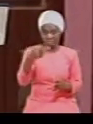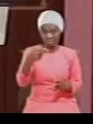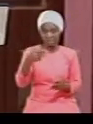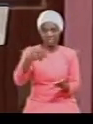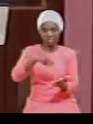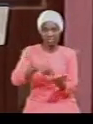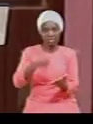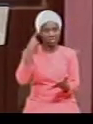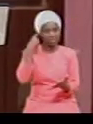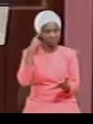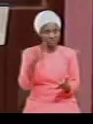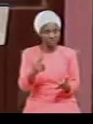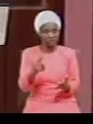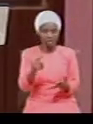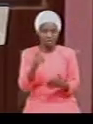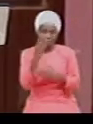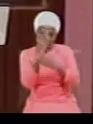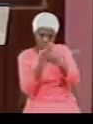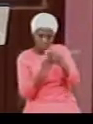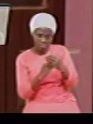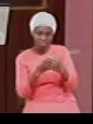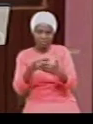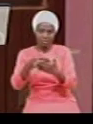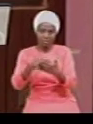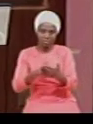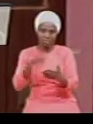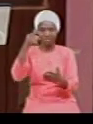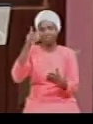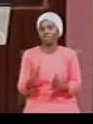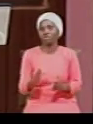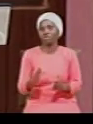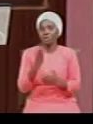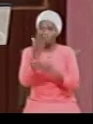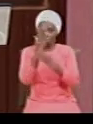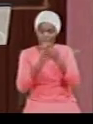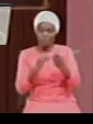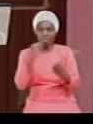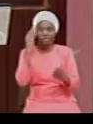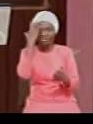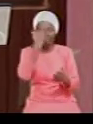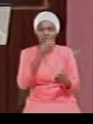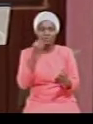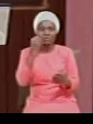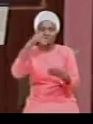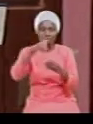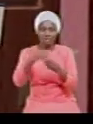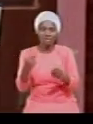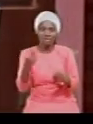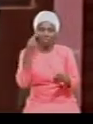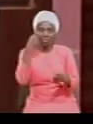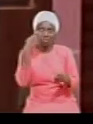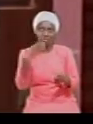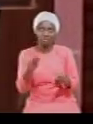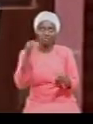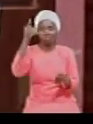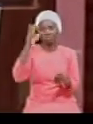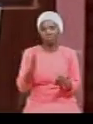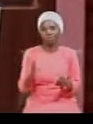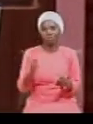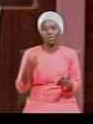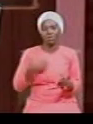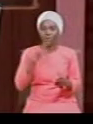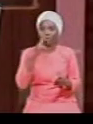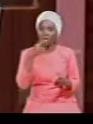And humility is beautiful in the sight of God. In fact, we're told in